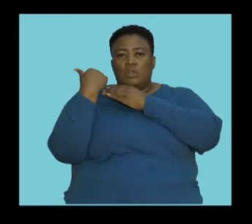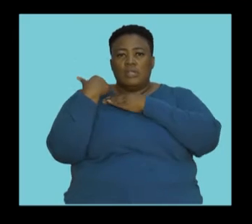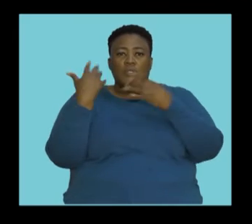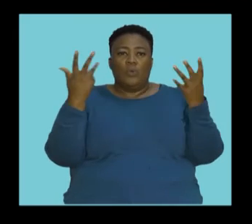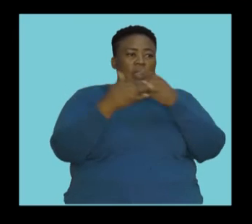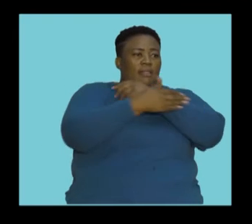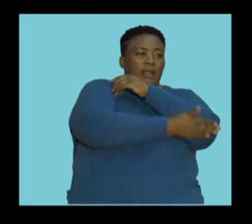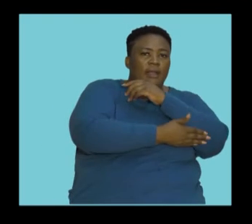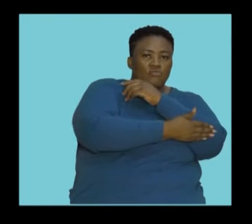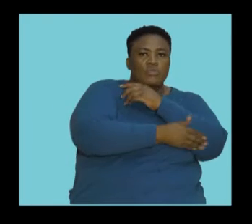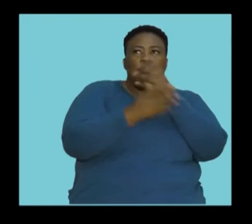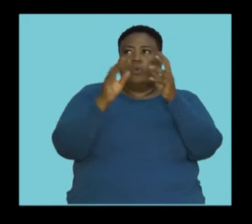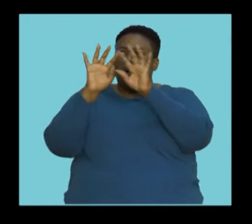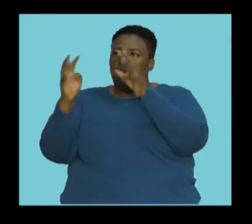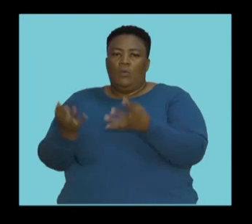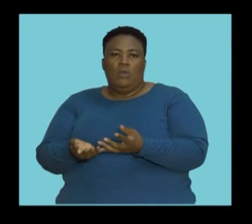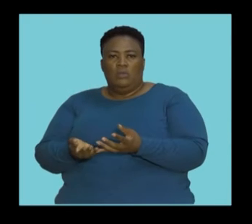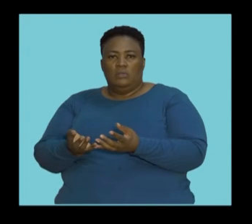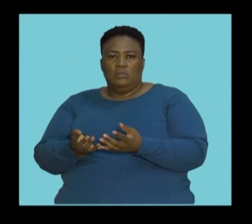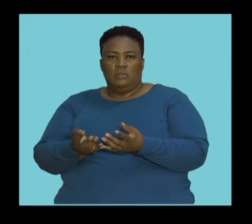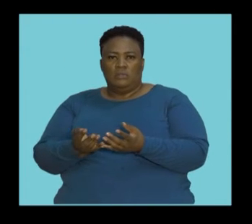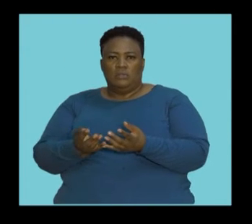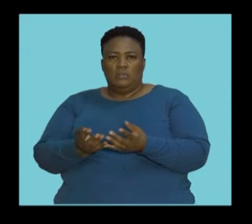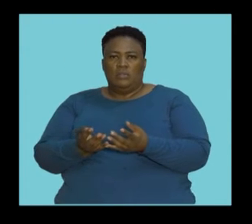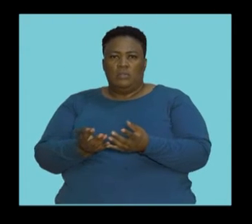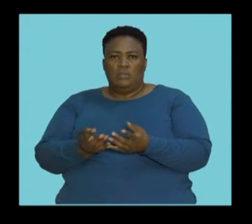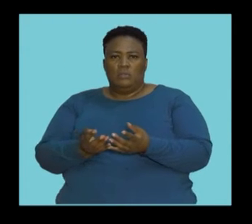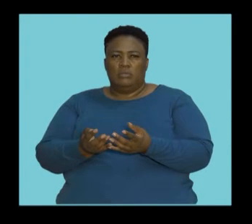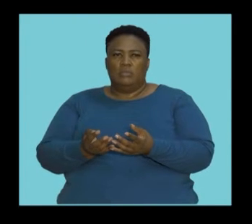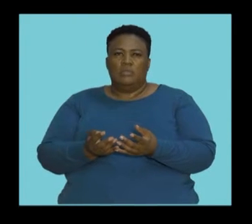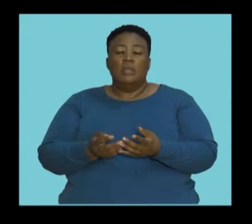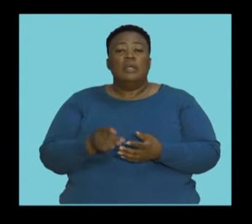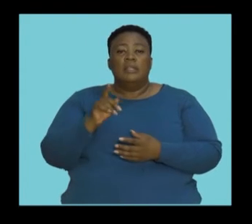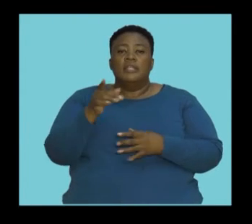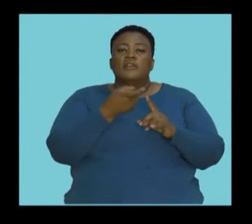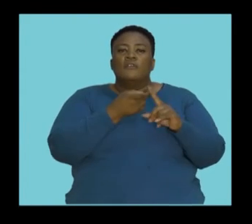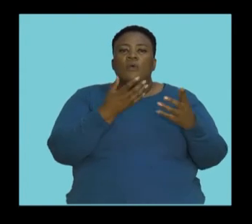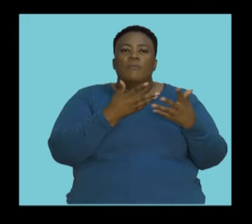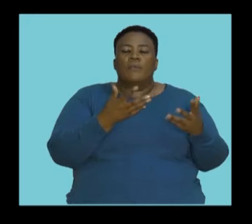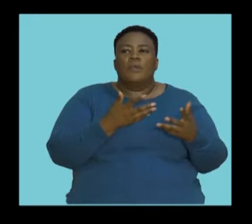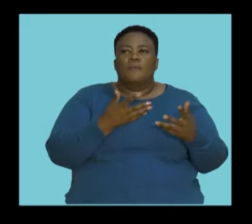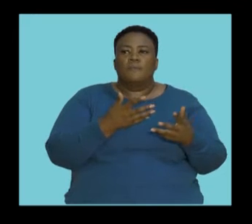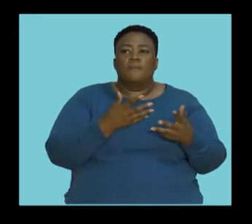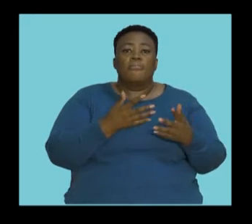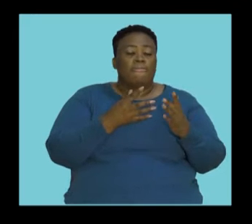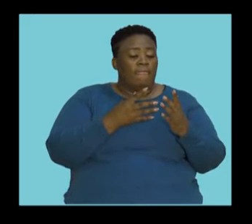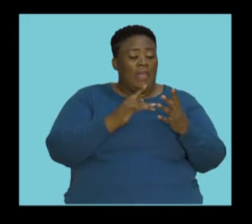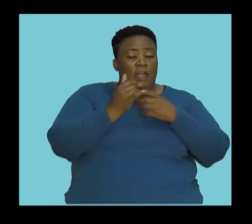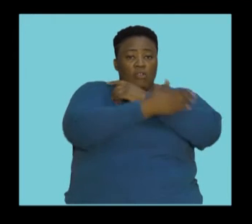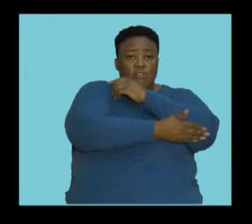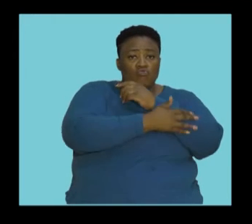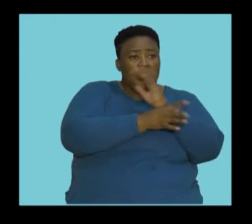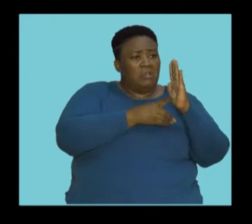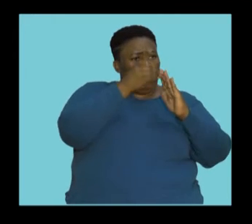context of a country, in the context of globally, how populations are different. And this often comes from looking at